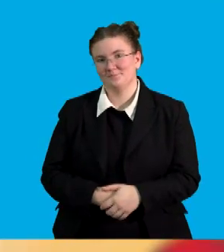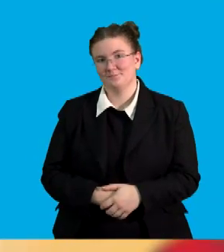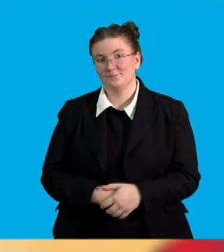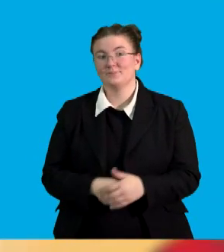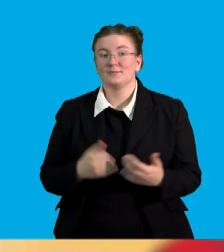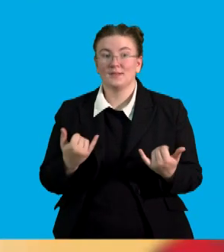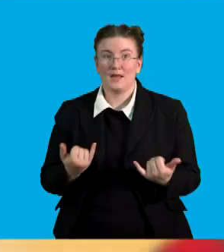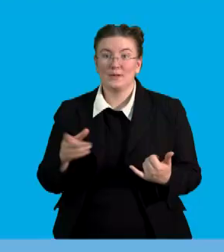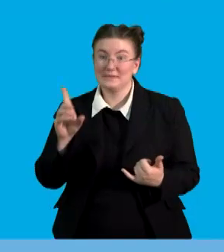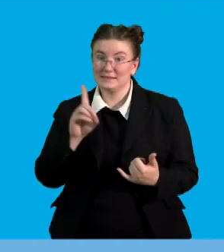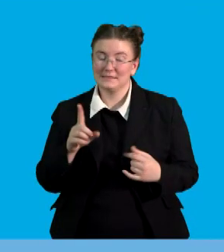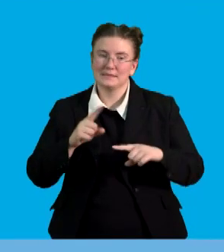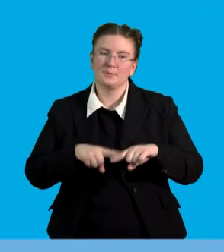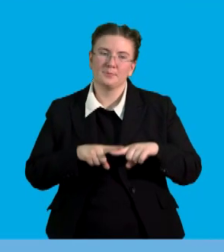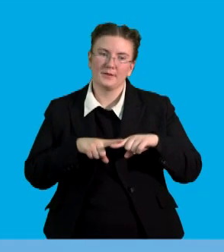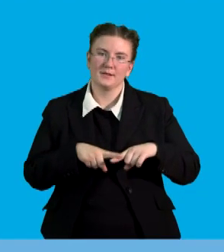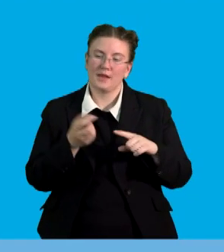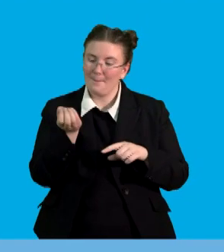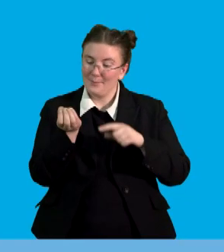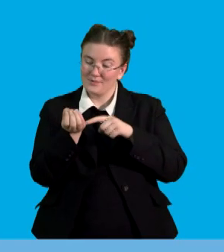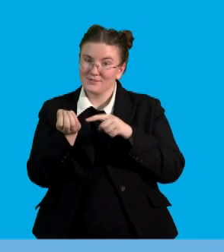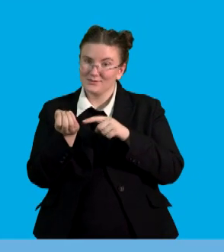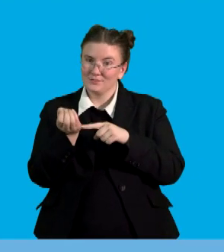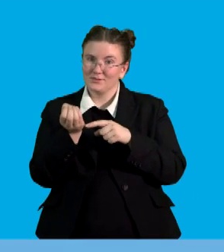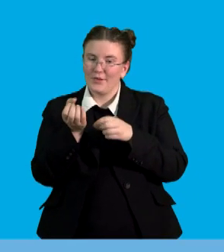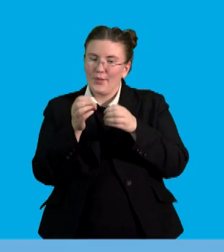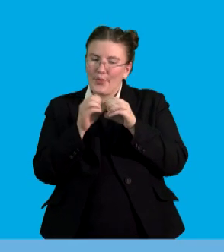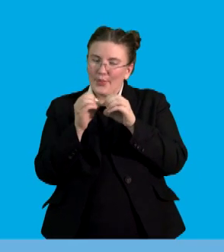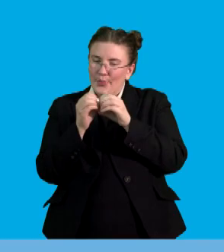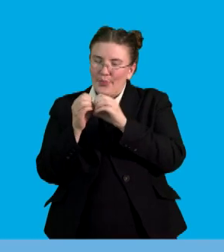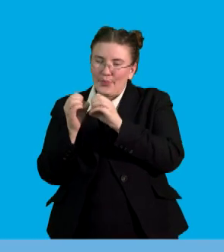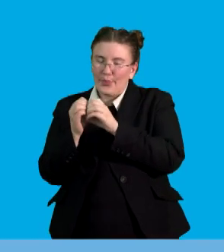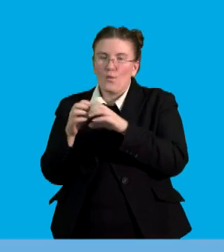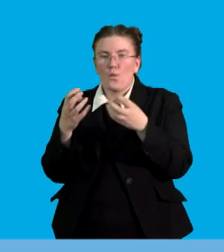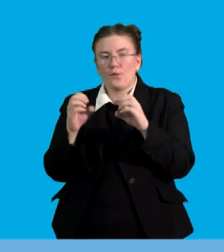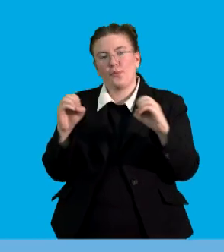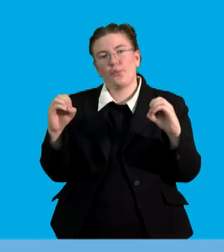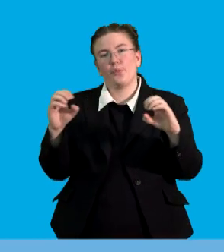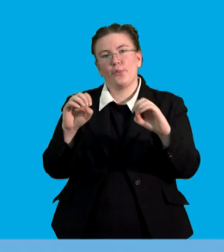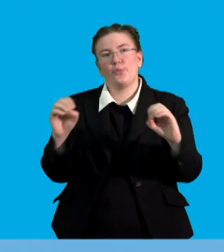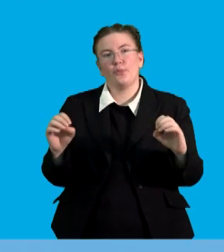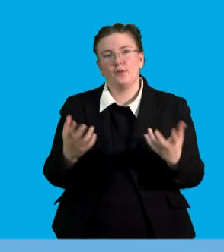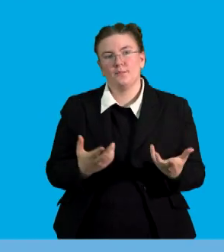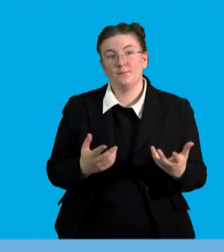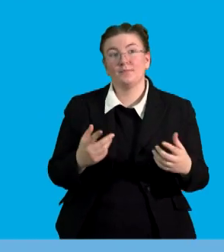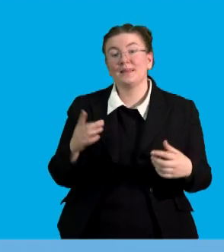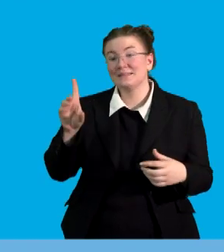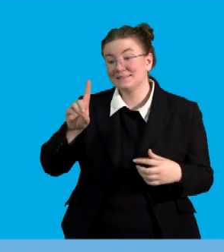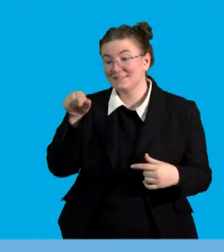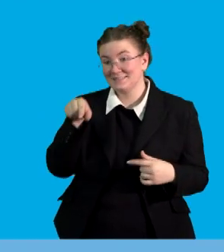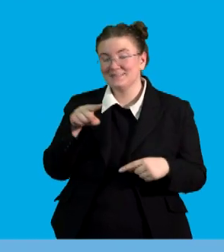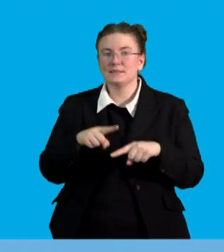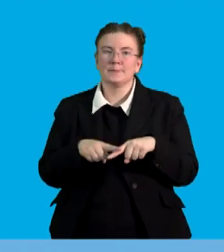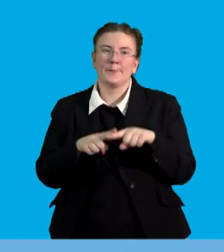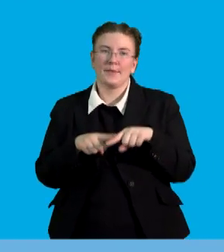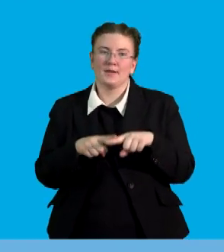Now, the density of a material depends on how tightly packed the particles inside the material are. So the density, it